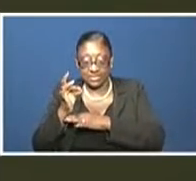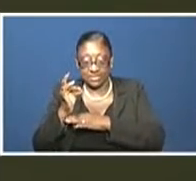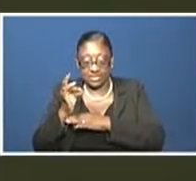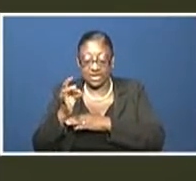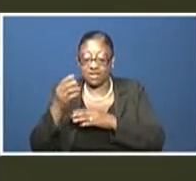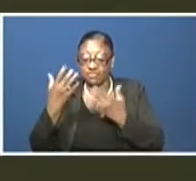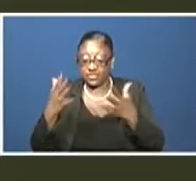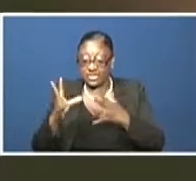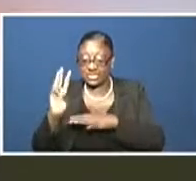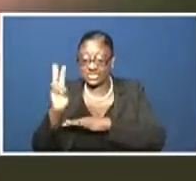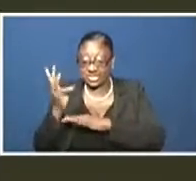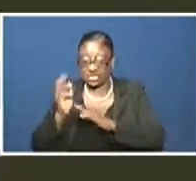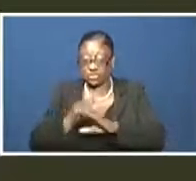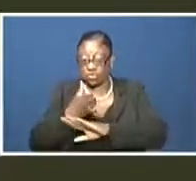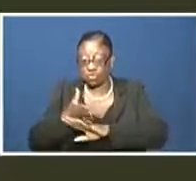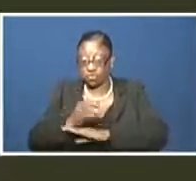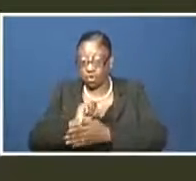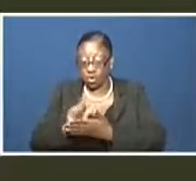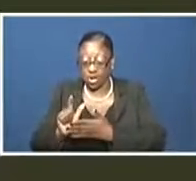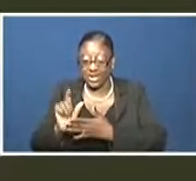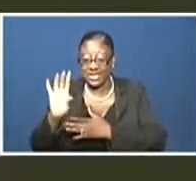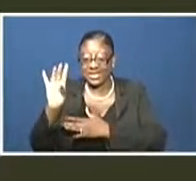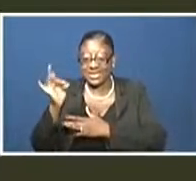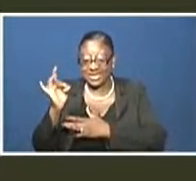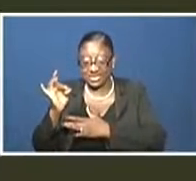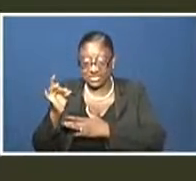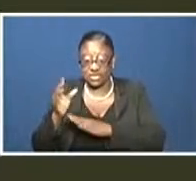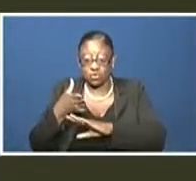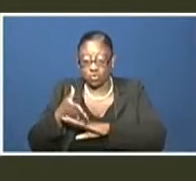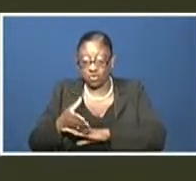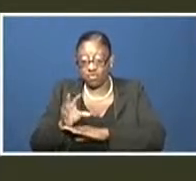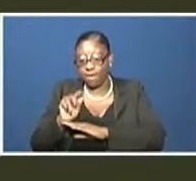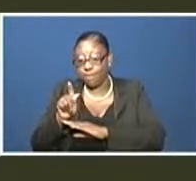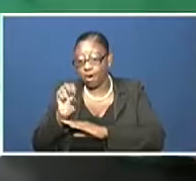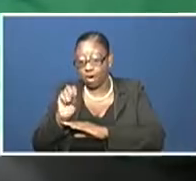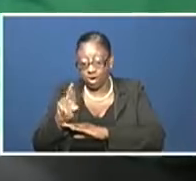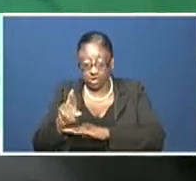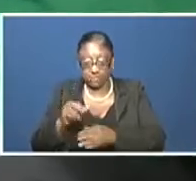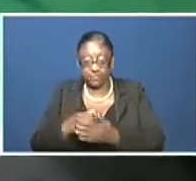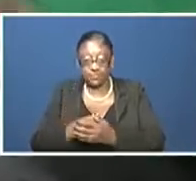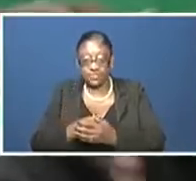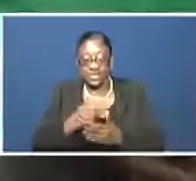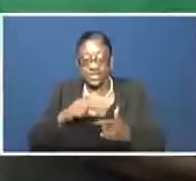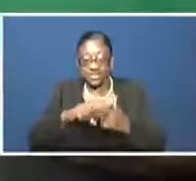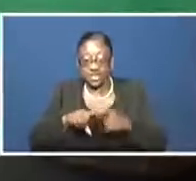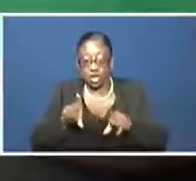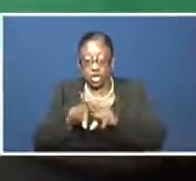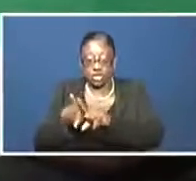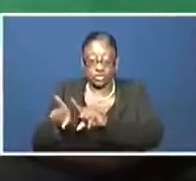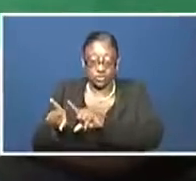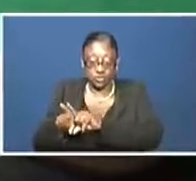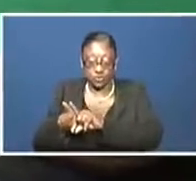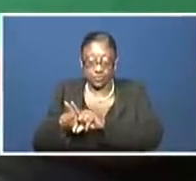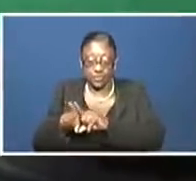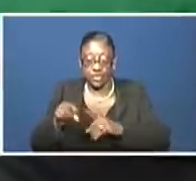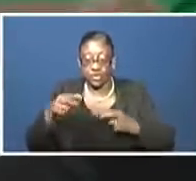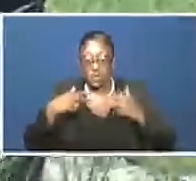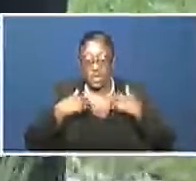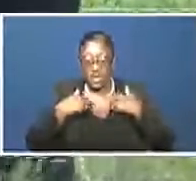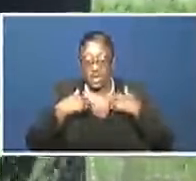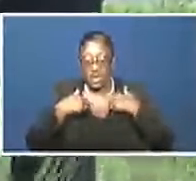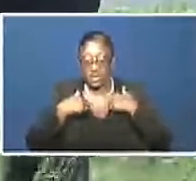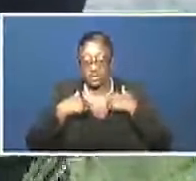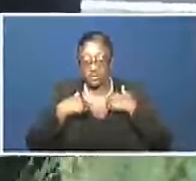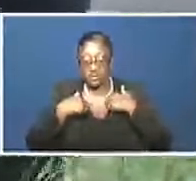finished sixth overall with a score of 18 over par with a 231. Over the weekend, officials from the Bahamas Coalition of